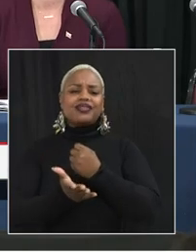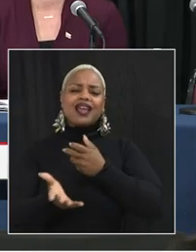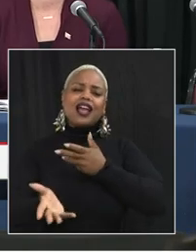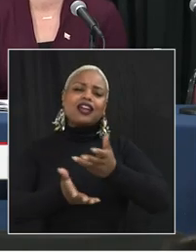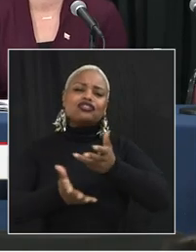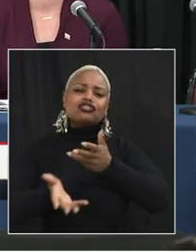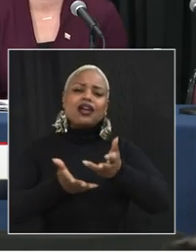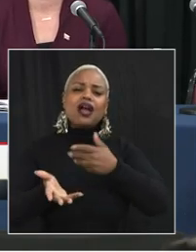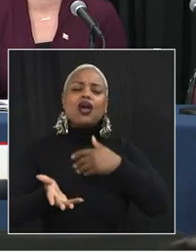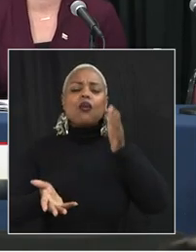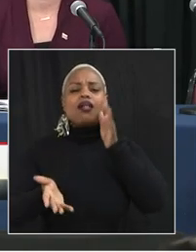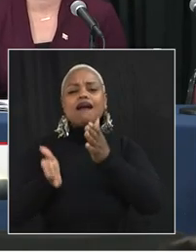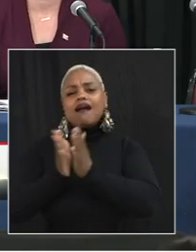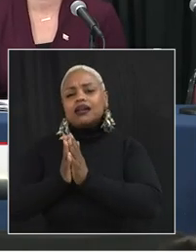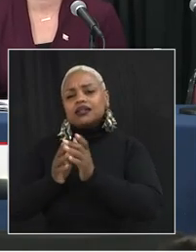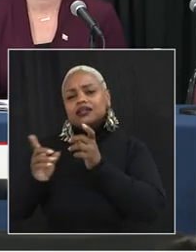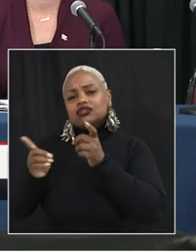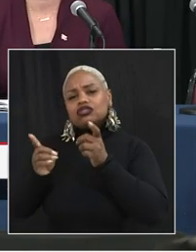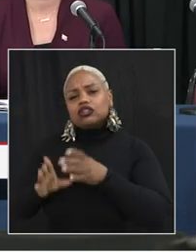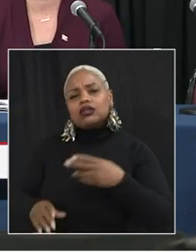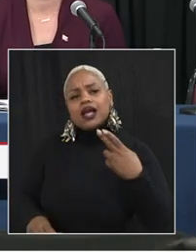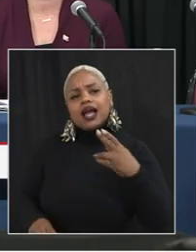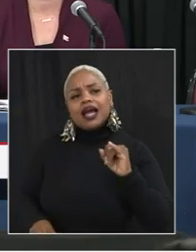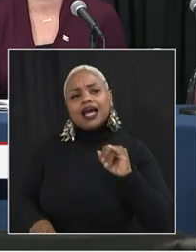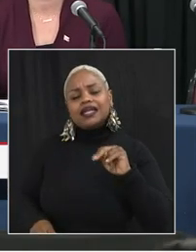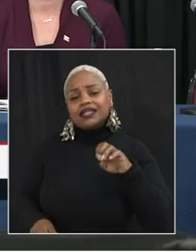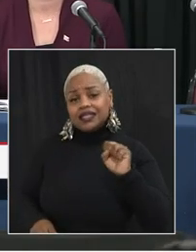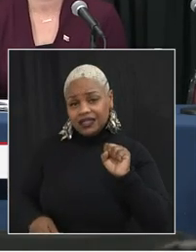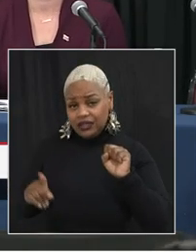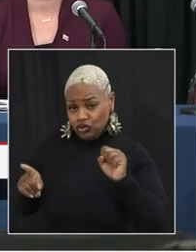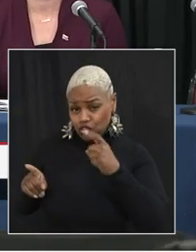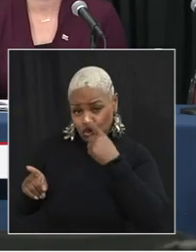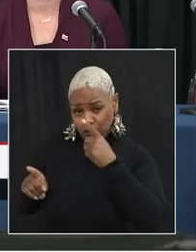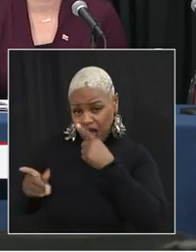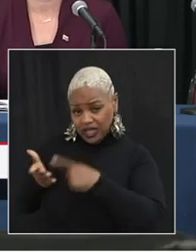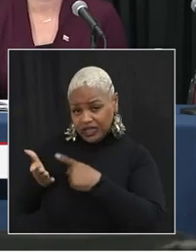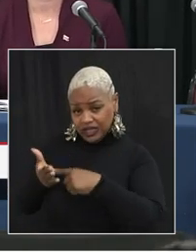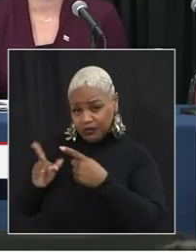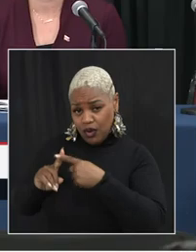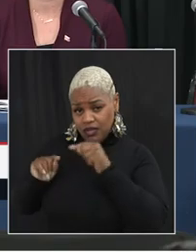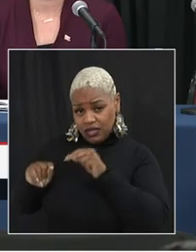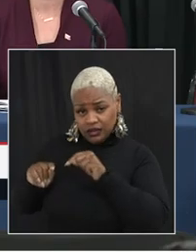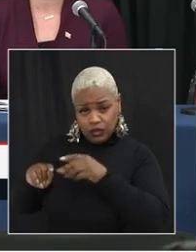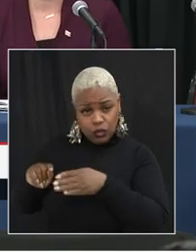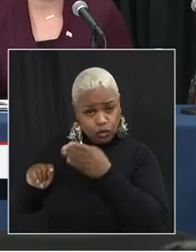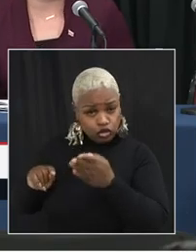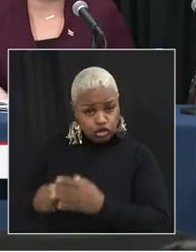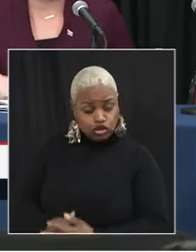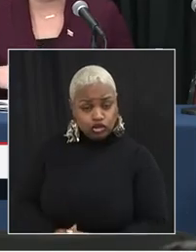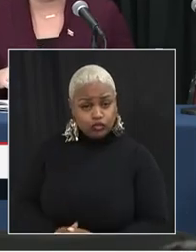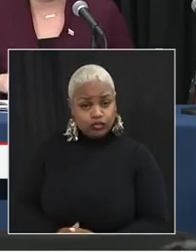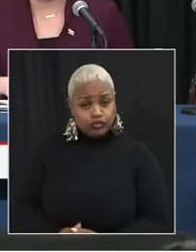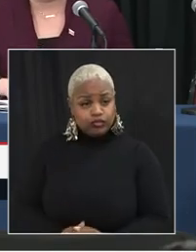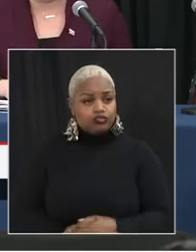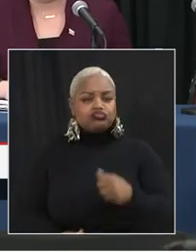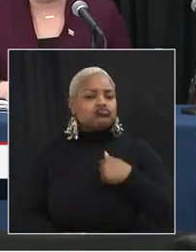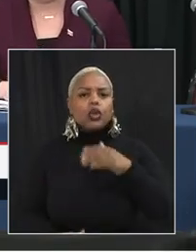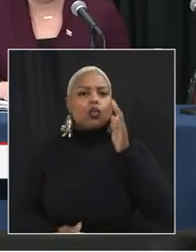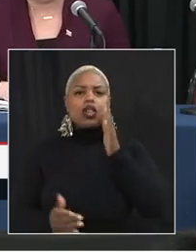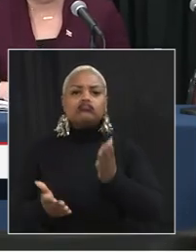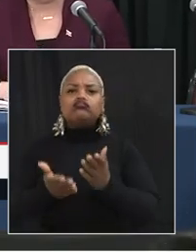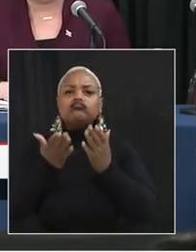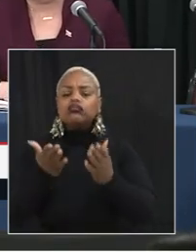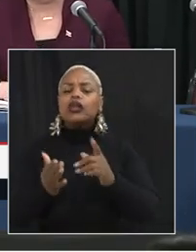to work with the board on any kind of specific recommendations so that we're looking at, I'm going to give you a real budget